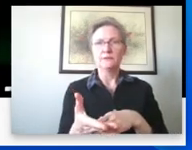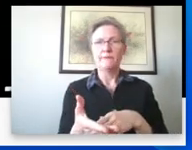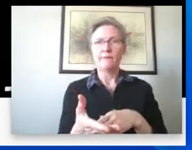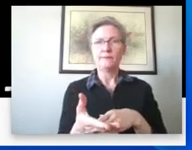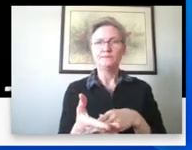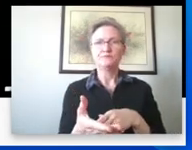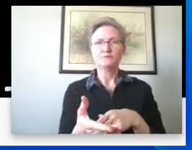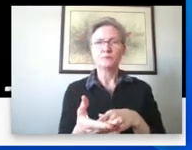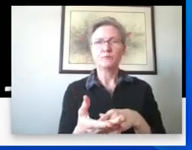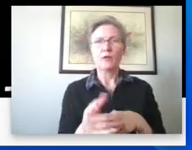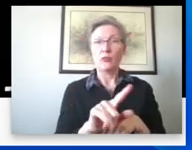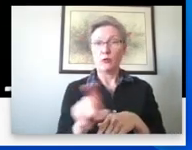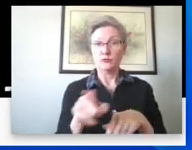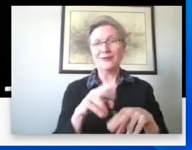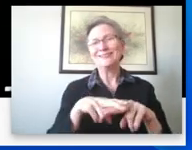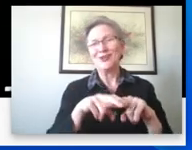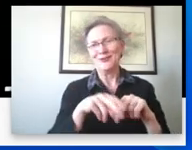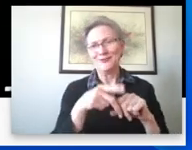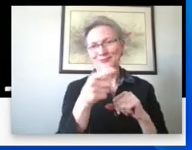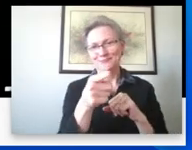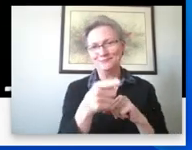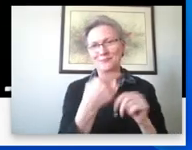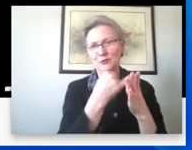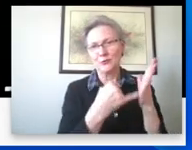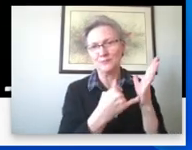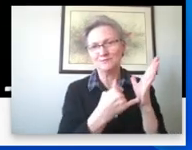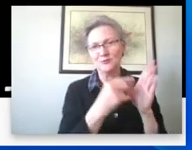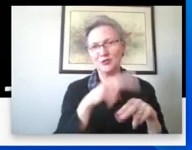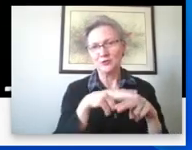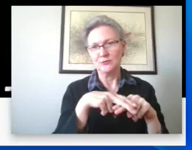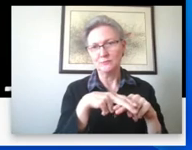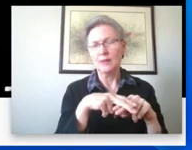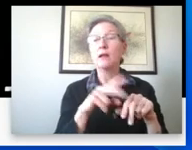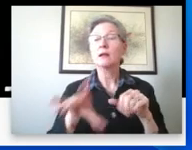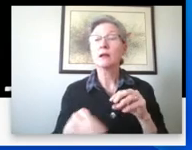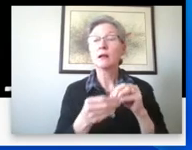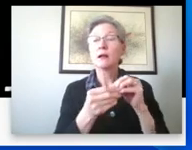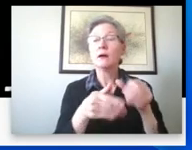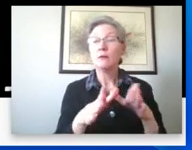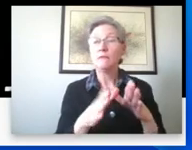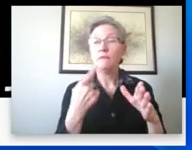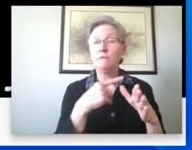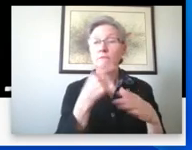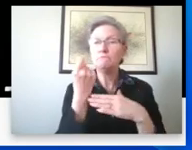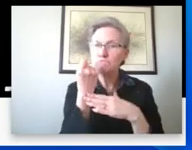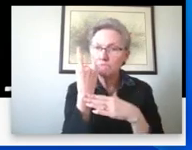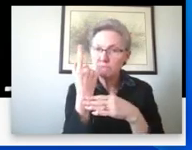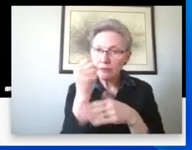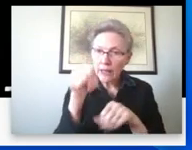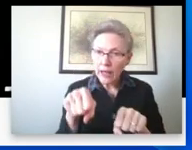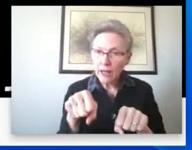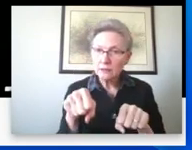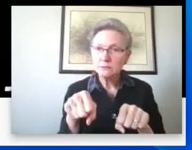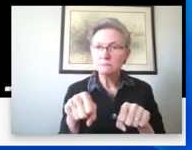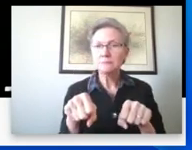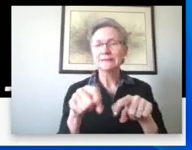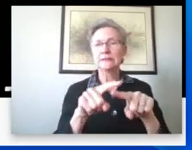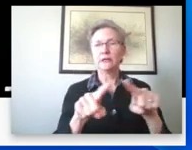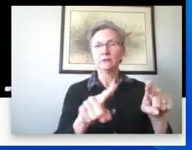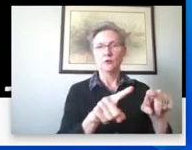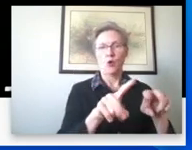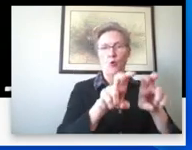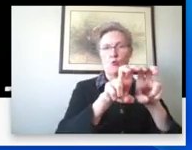are the chairs. Okay? There's another way for us to understand what the difference